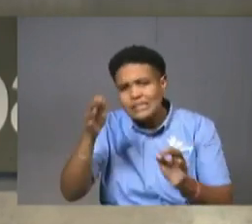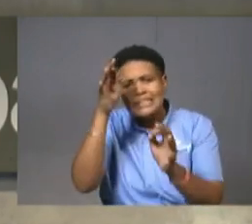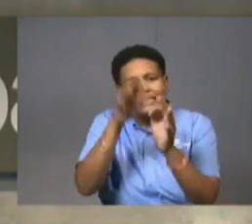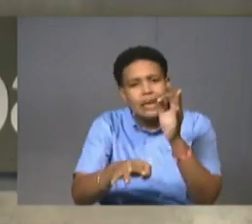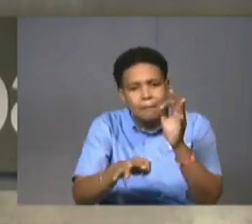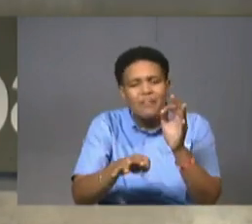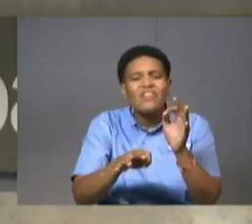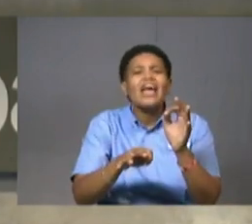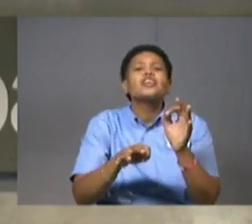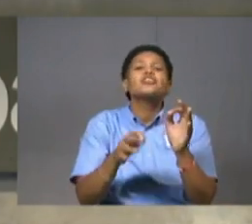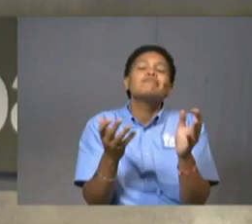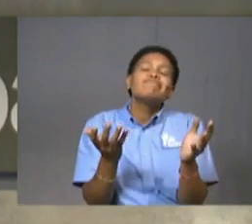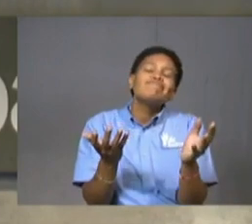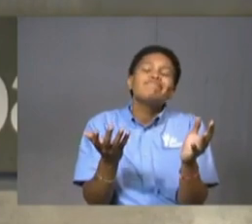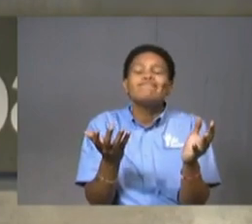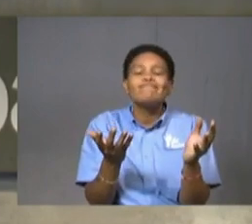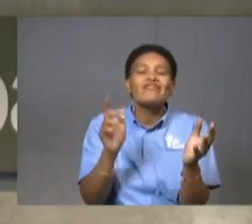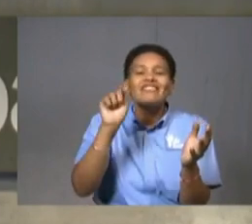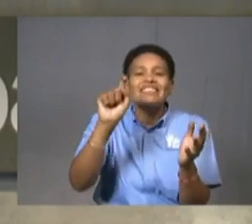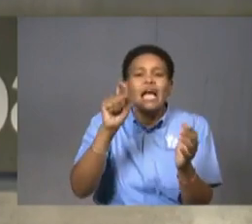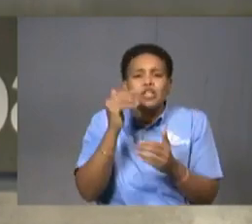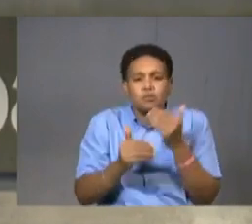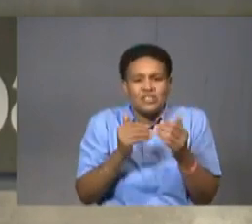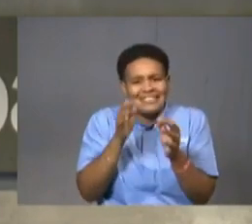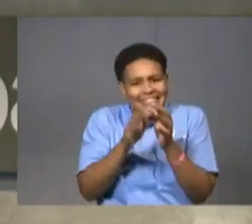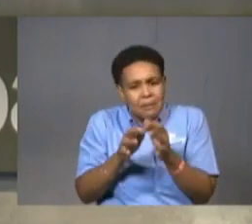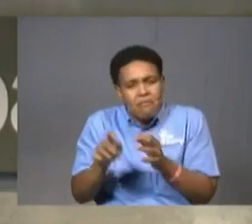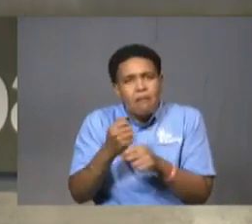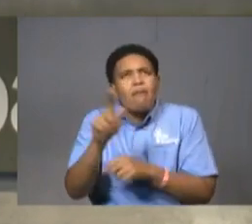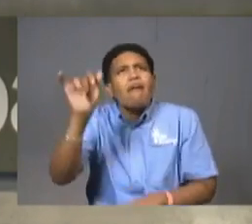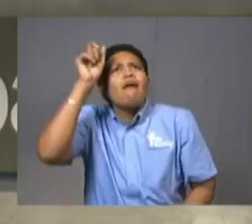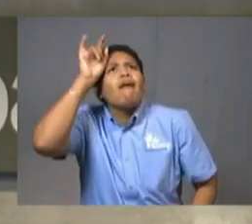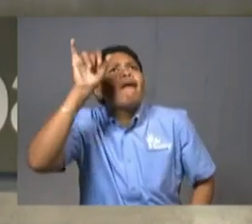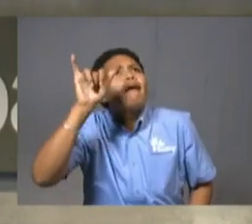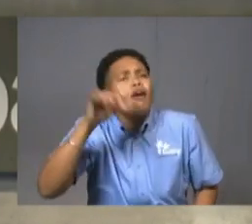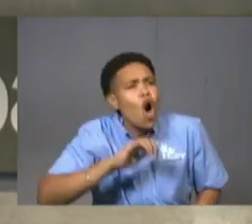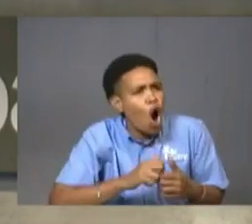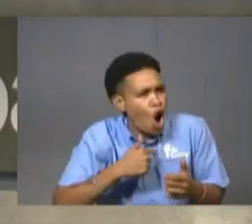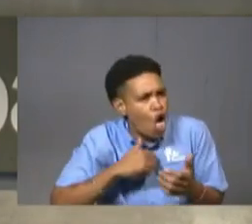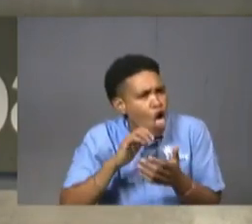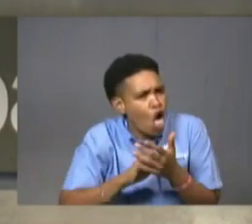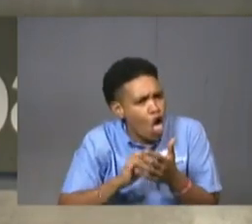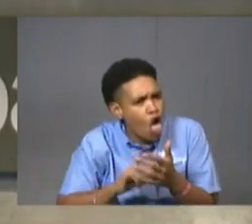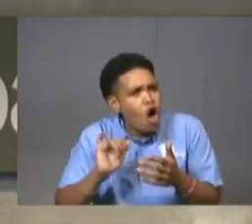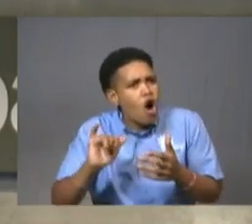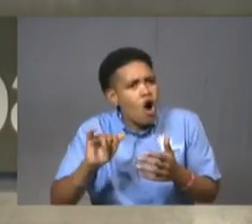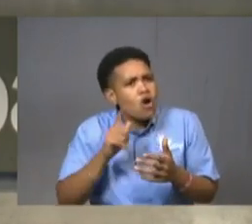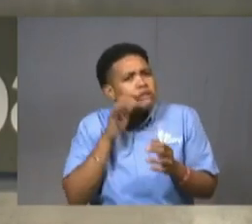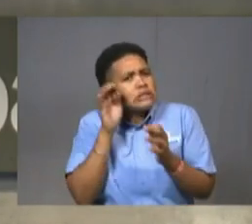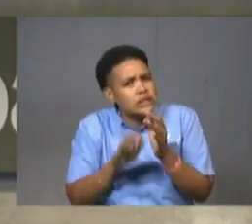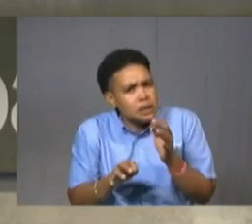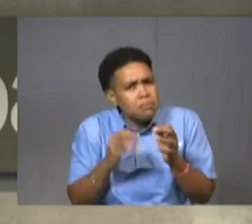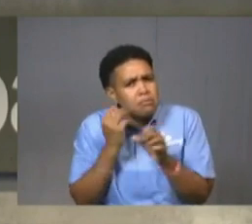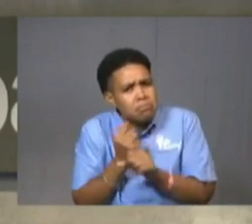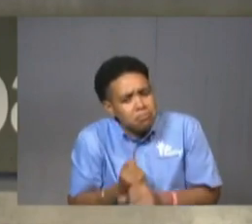simplification of the tax procedures, simplifying statutory deductions,